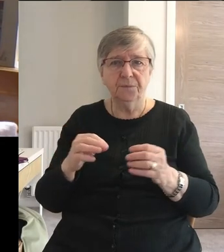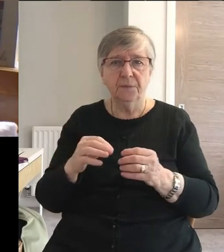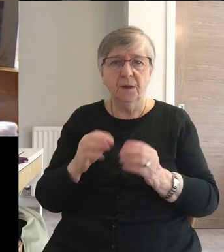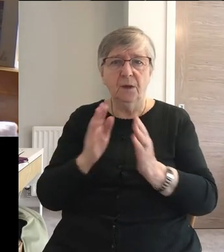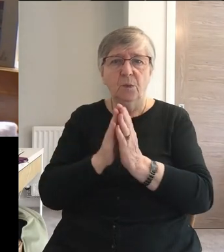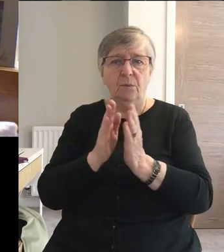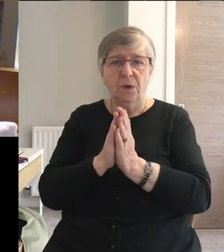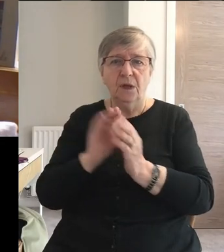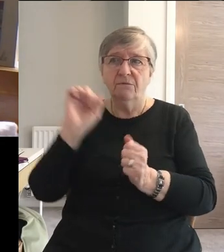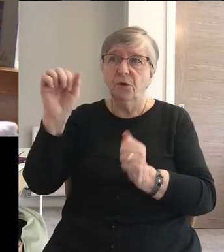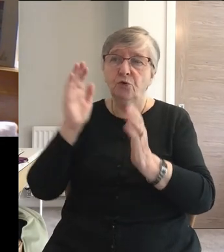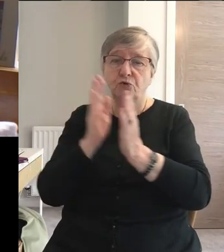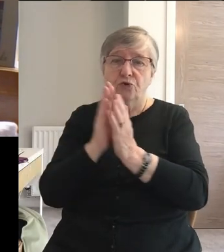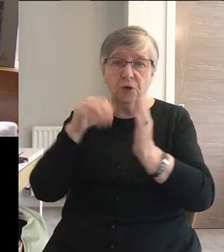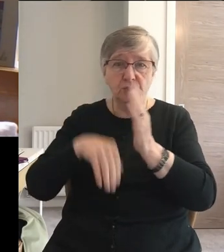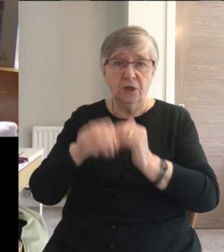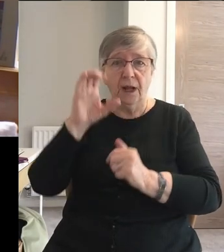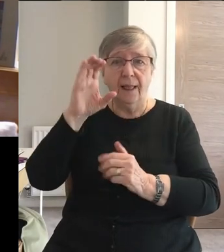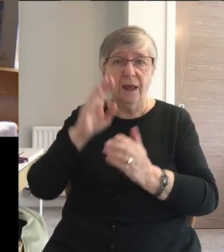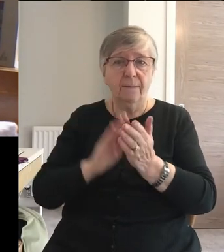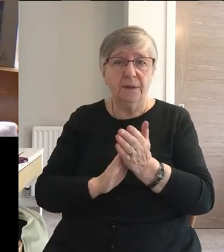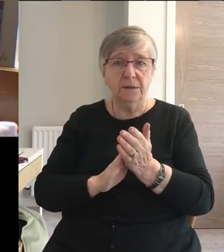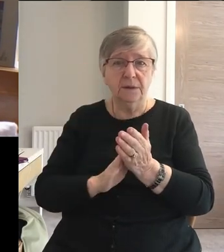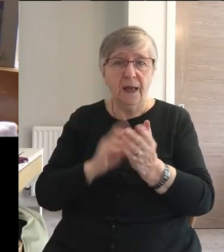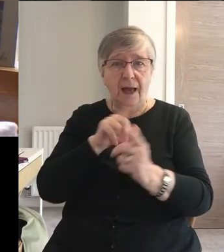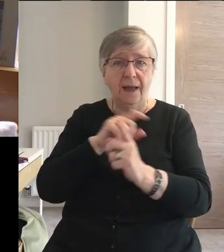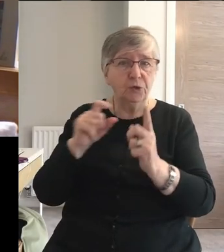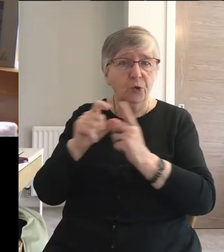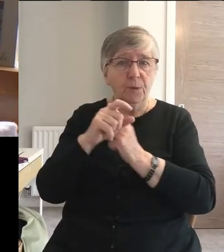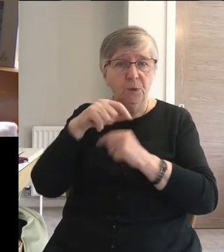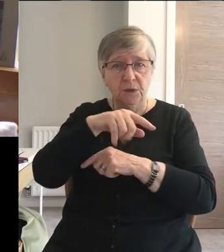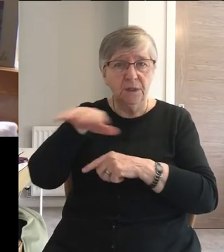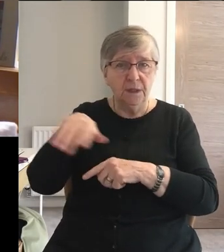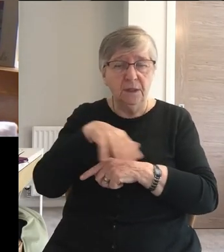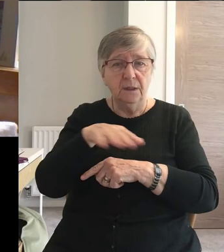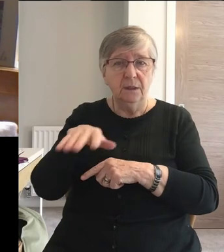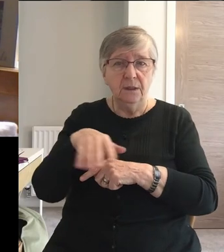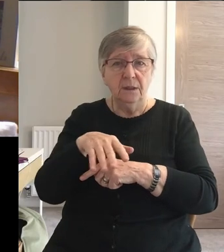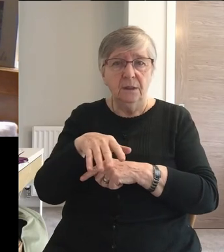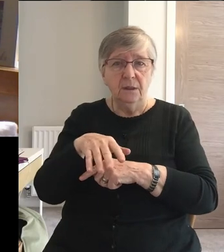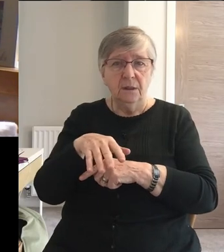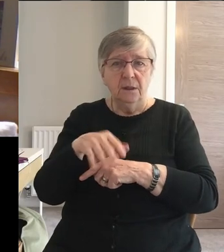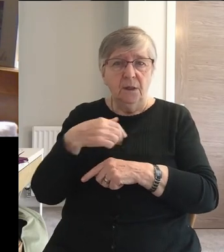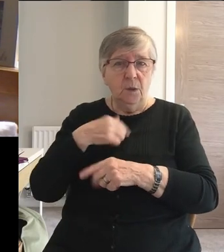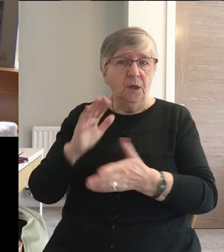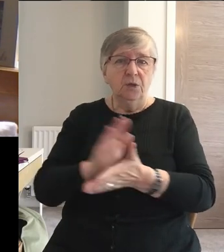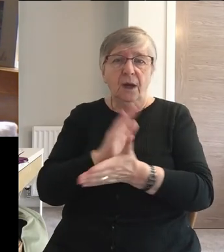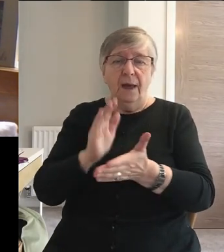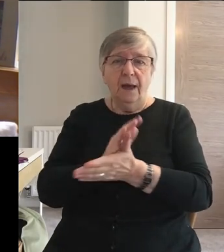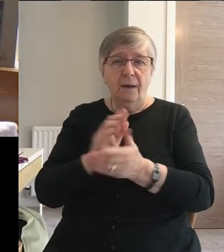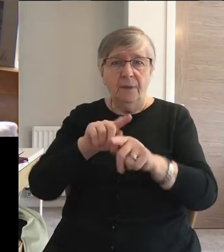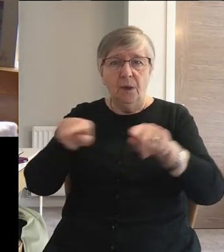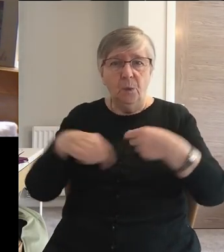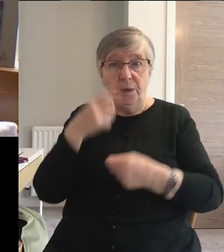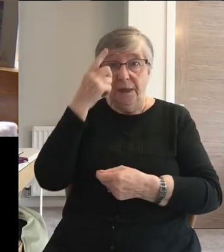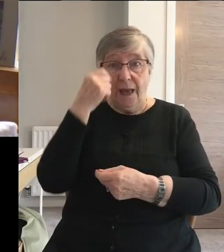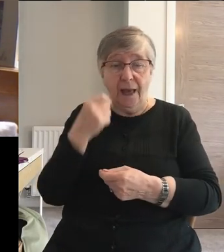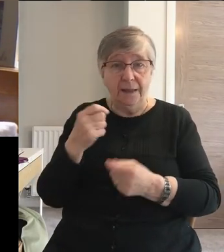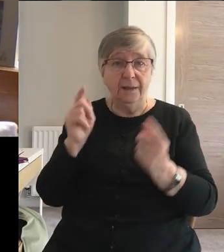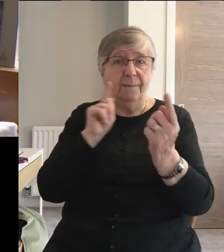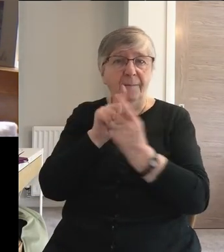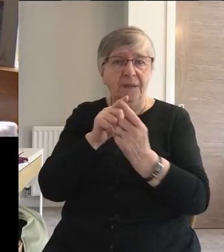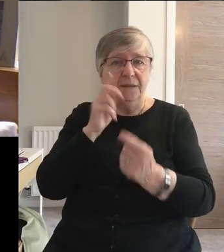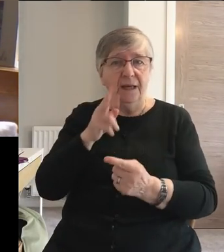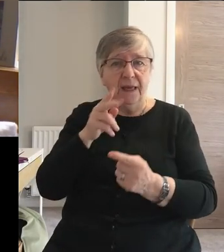We pray for your church here in Claremont and the community of which we're part. We are so happy that we can once again meet together